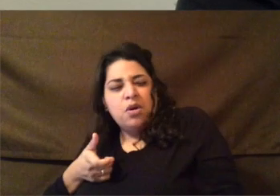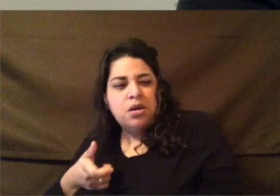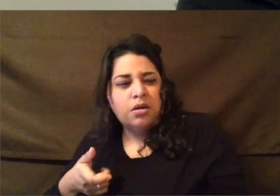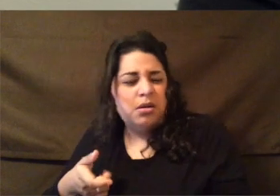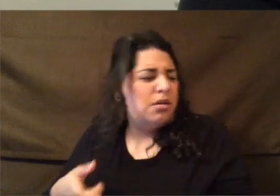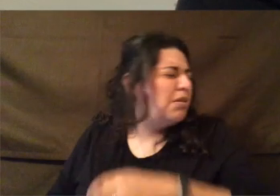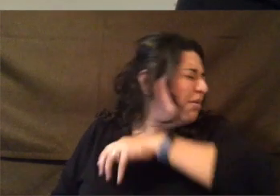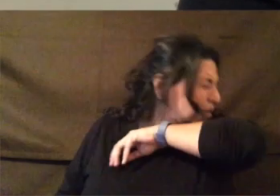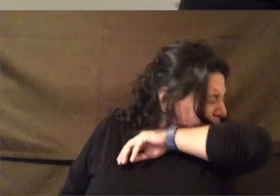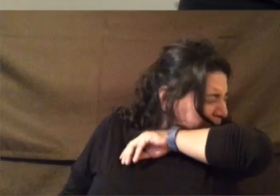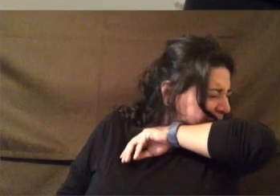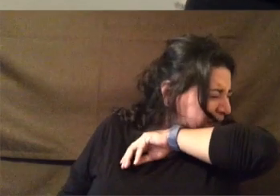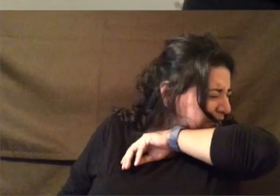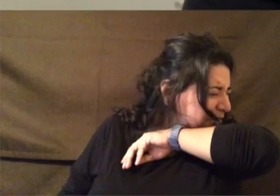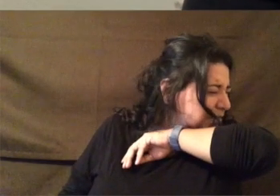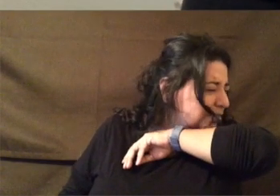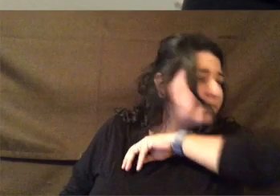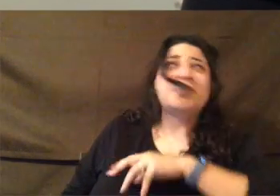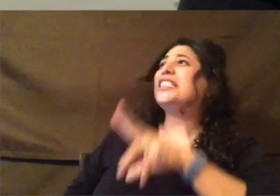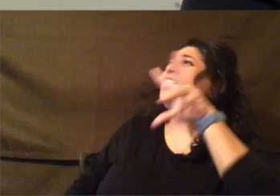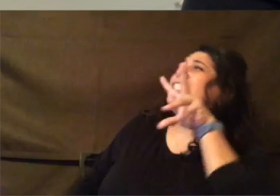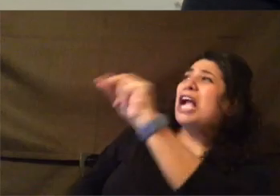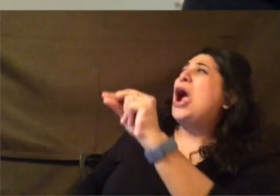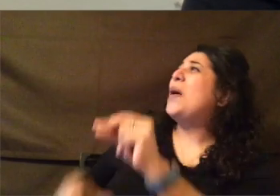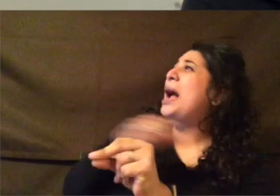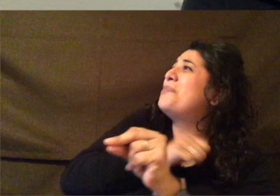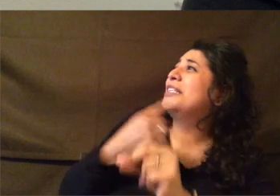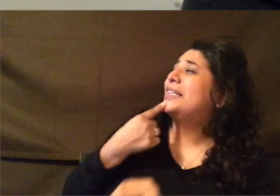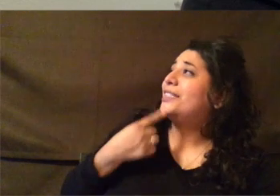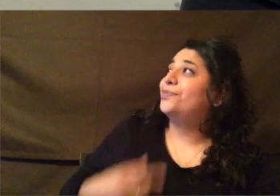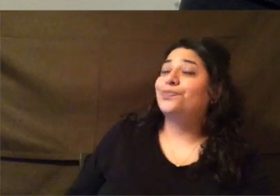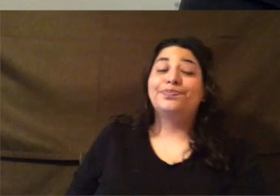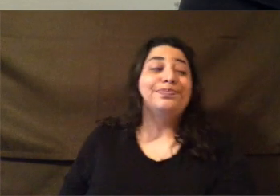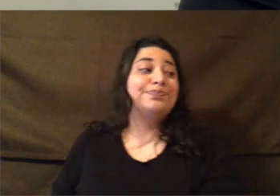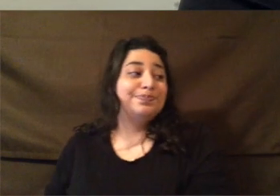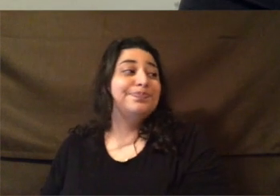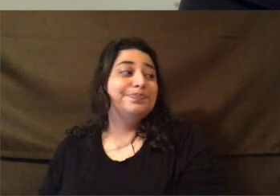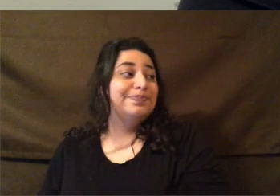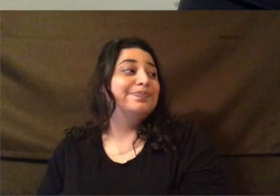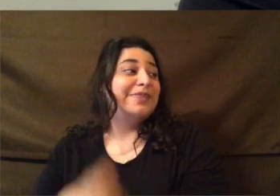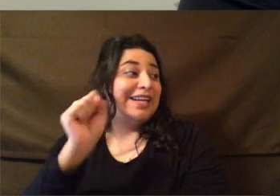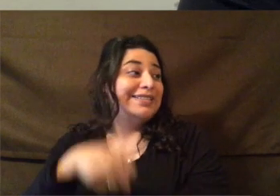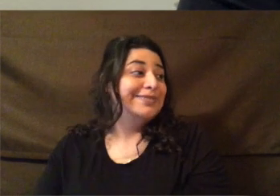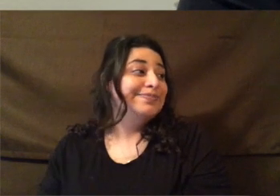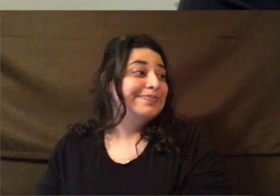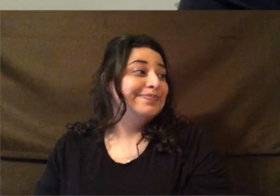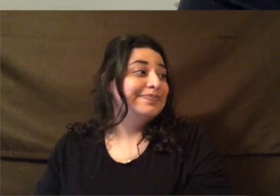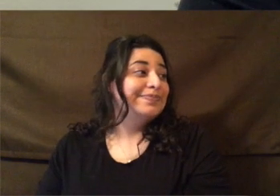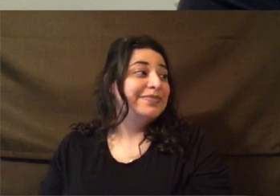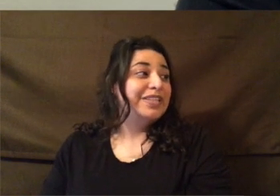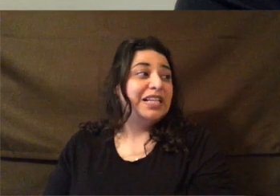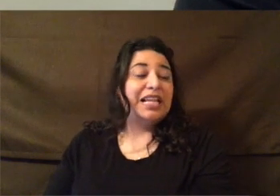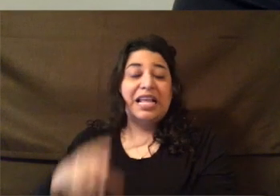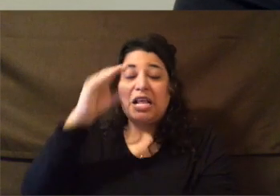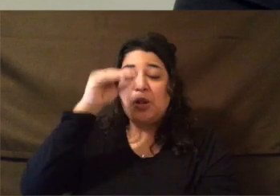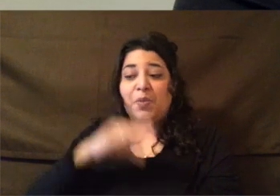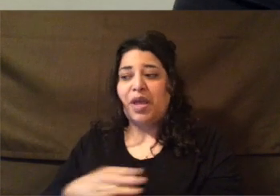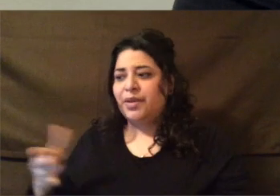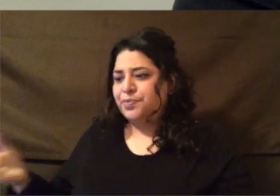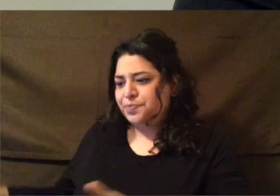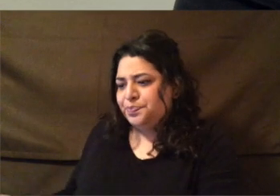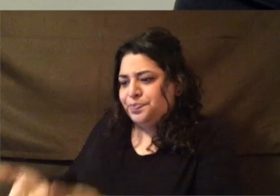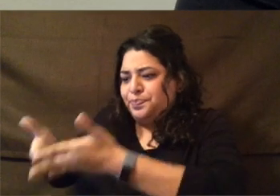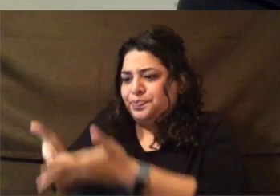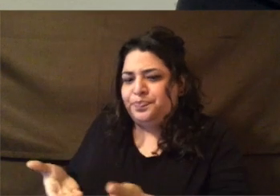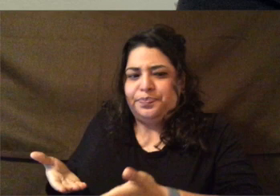it immediately. Pow! No, said Abilene. Yes, said Pellegrina. The men